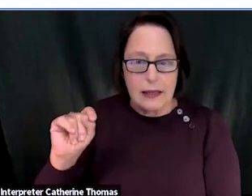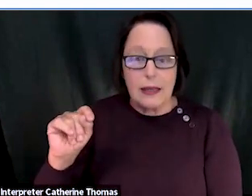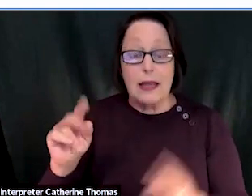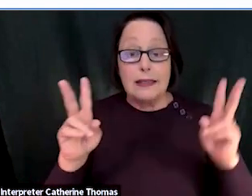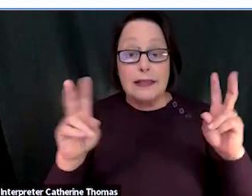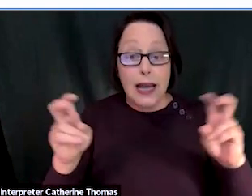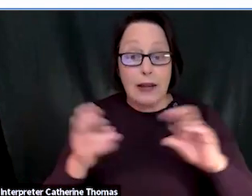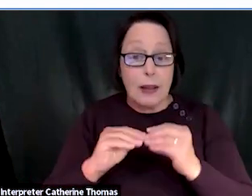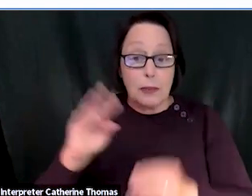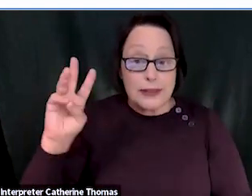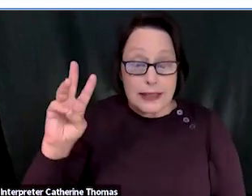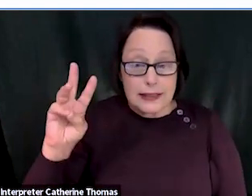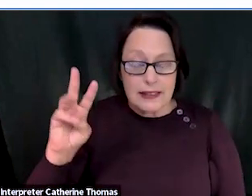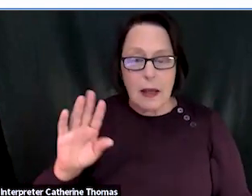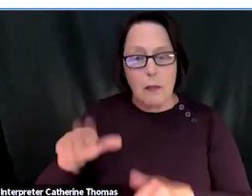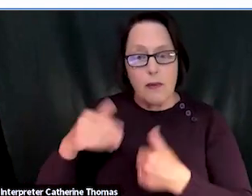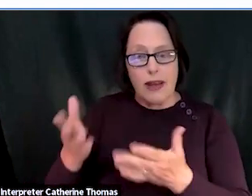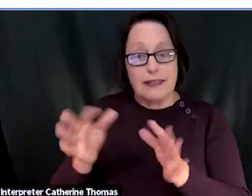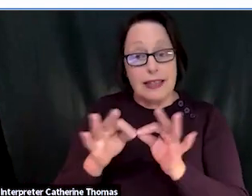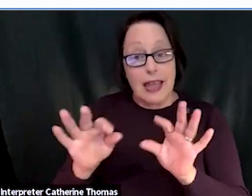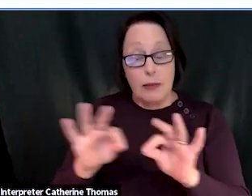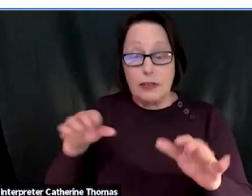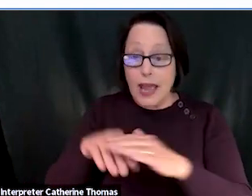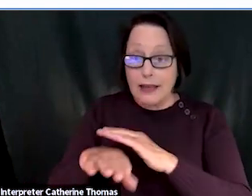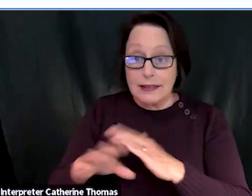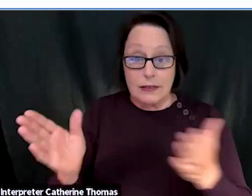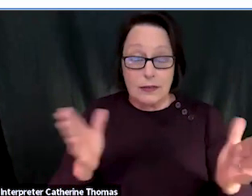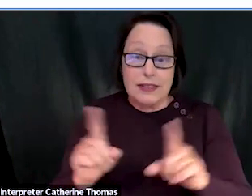provide language access services as a civil right.